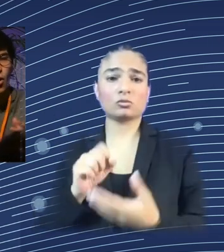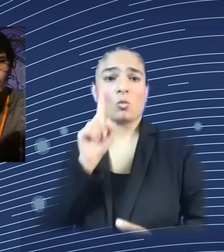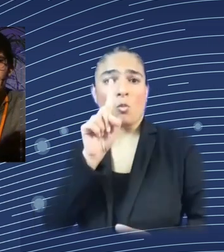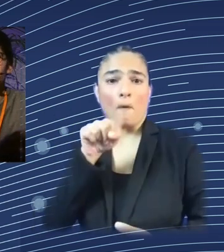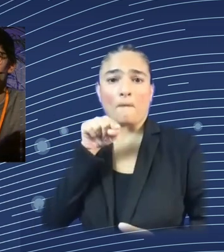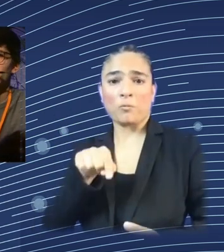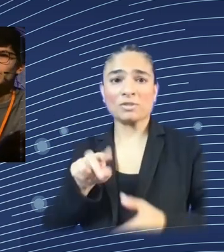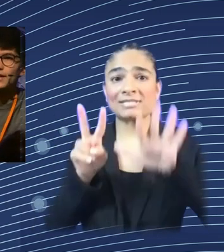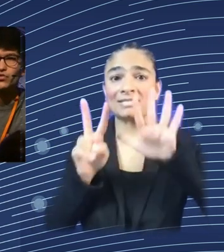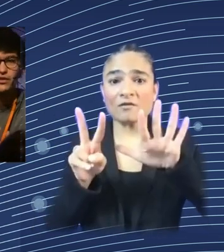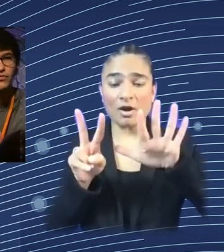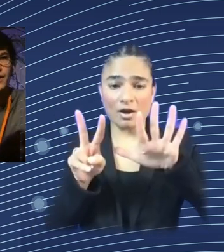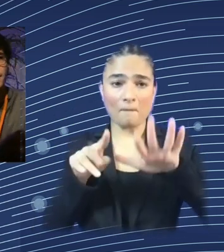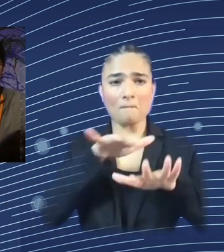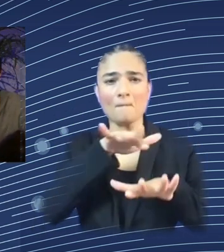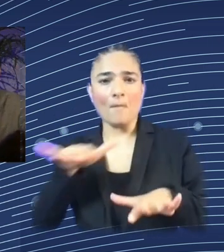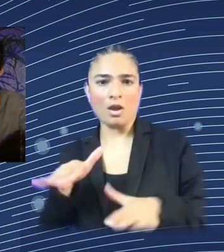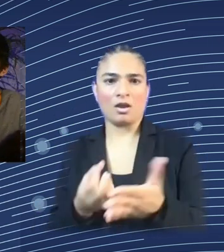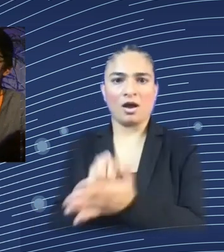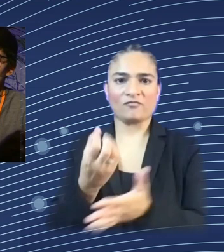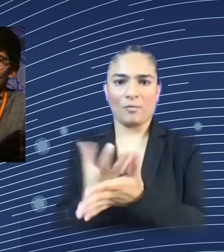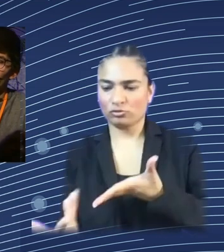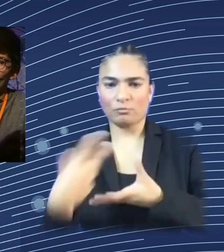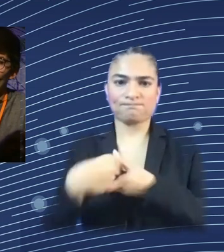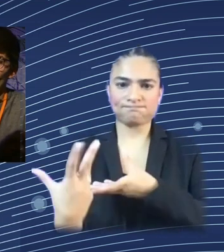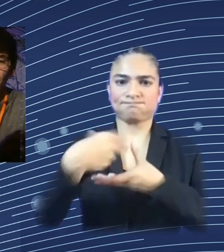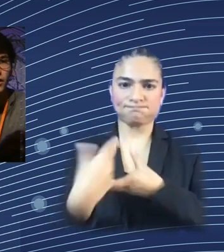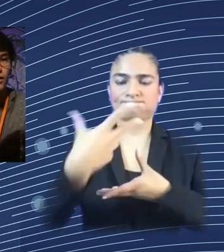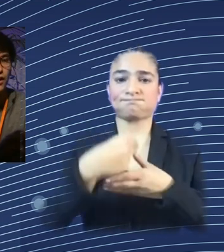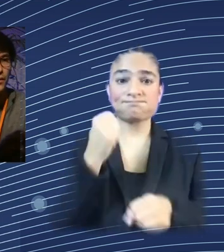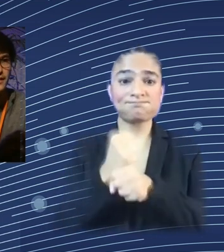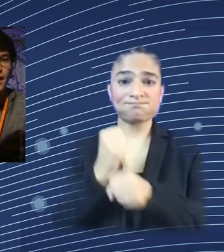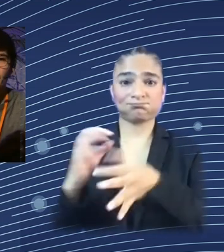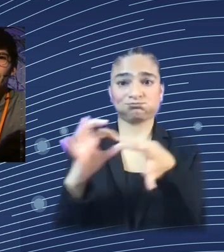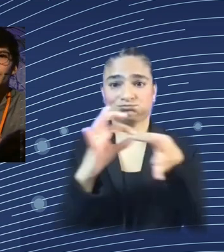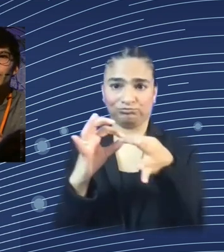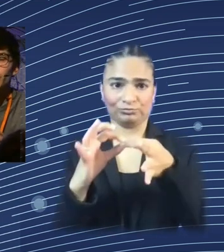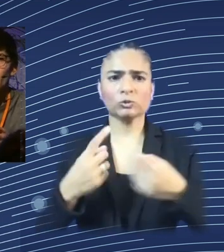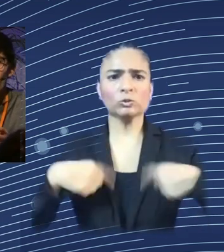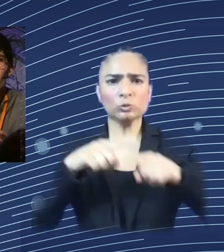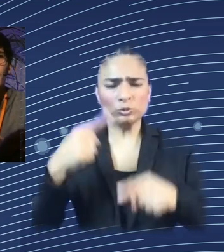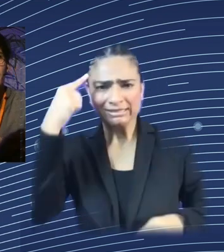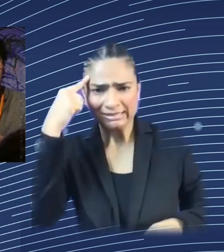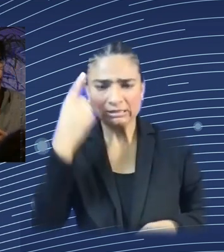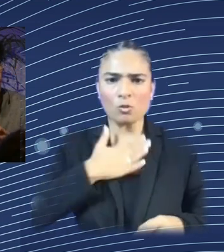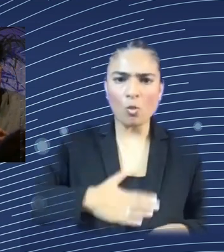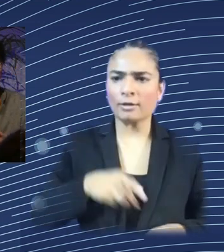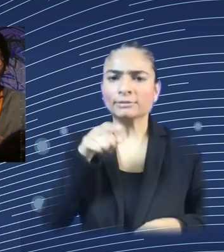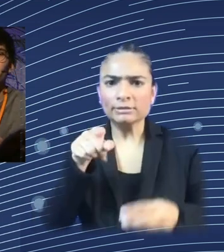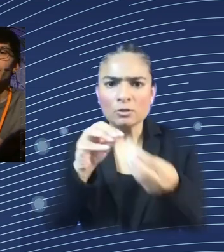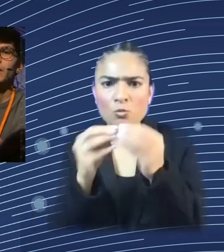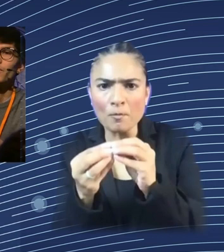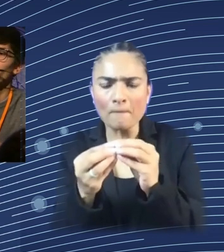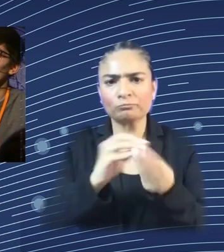their whole database to extract the right data points, or for other companies, help them do the whole ESG reporting